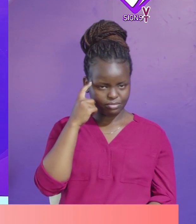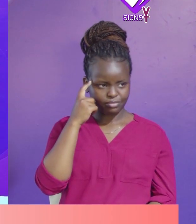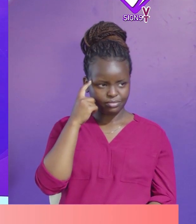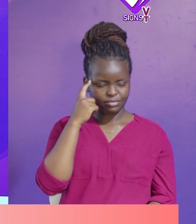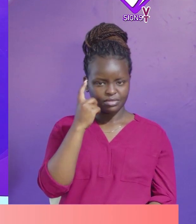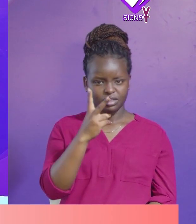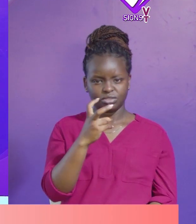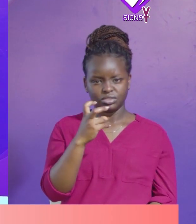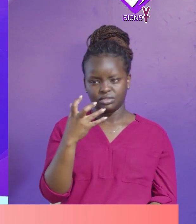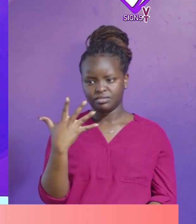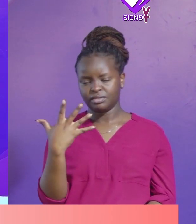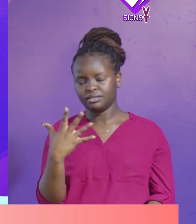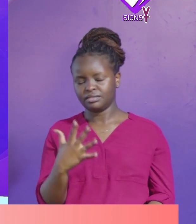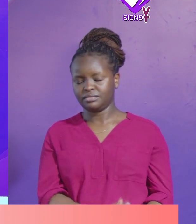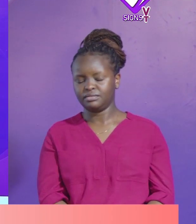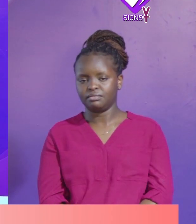2025.